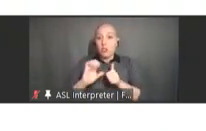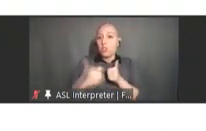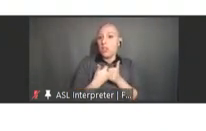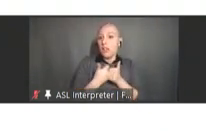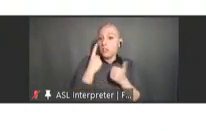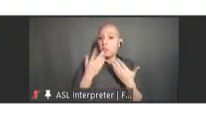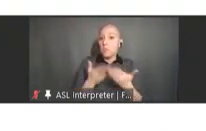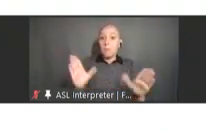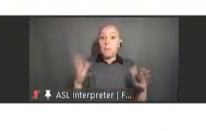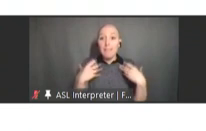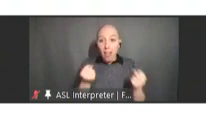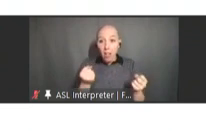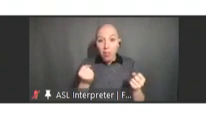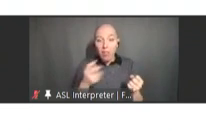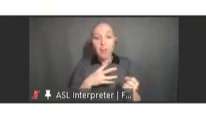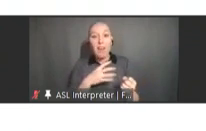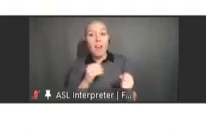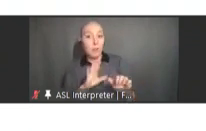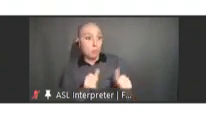providers